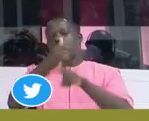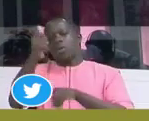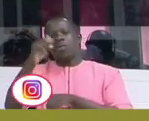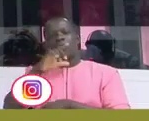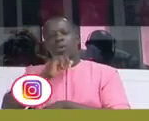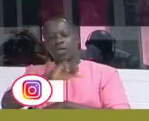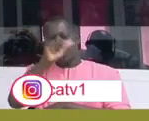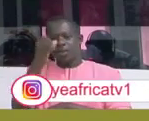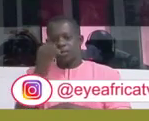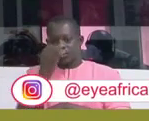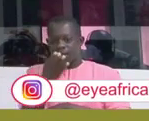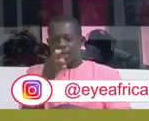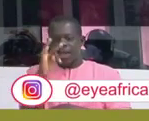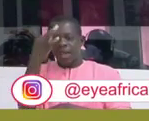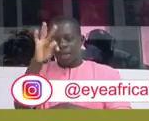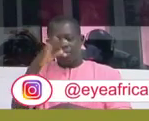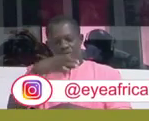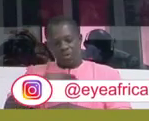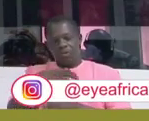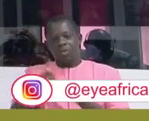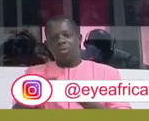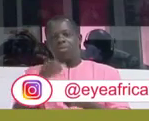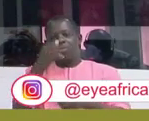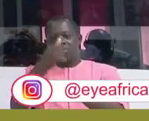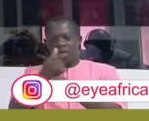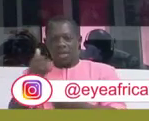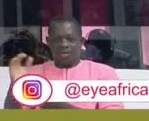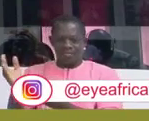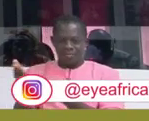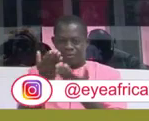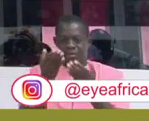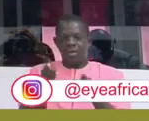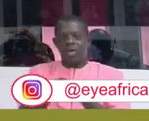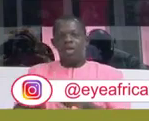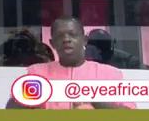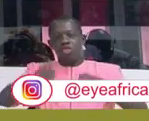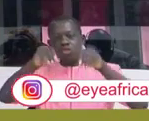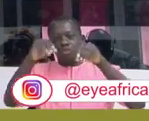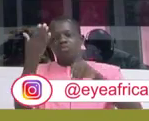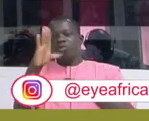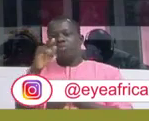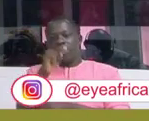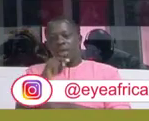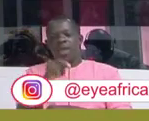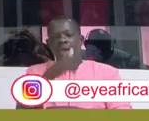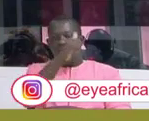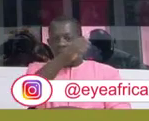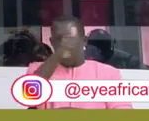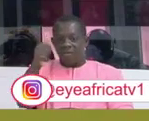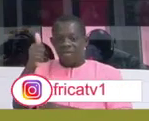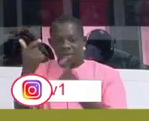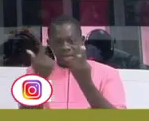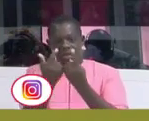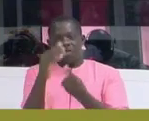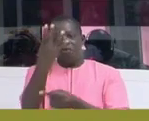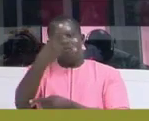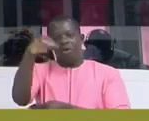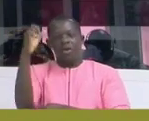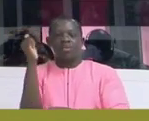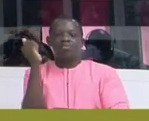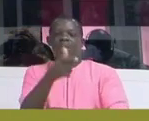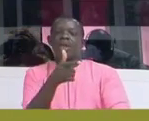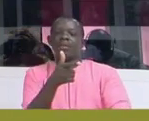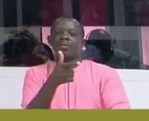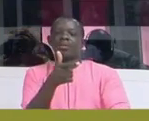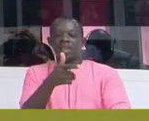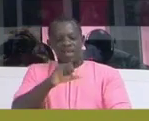We discussed with and he said to if they are to mine sand from here for every trip they will